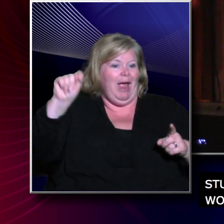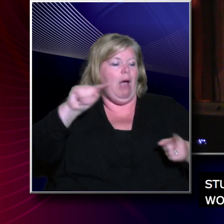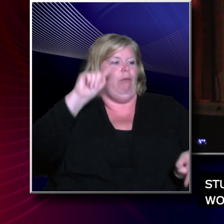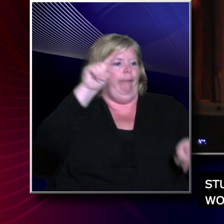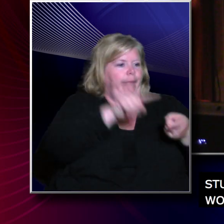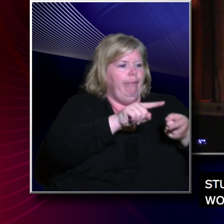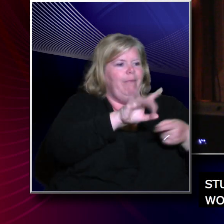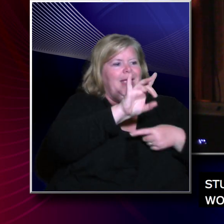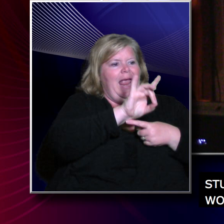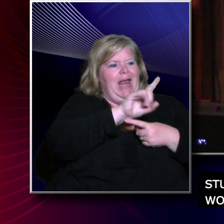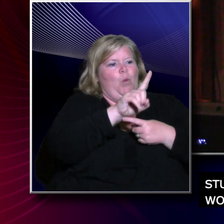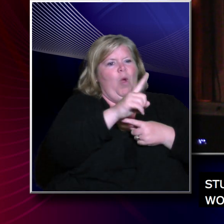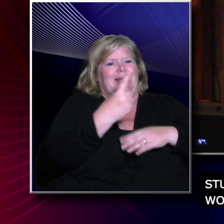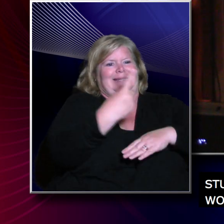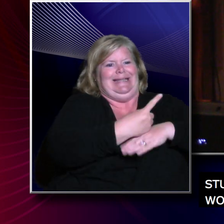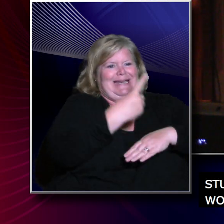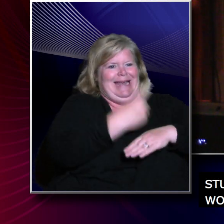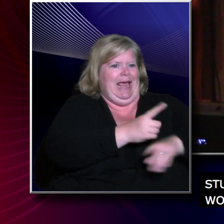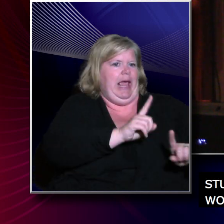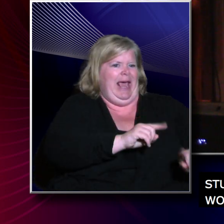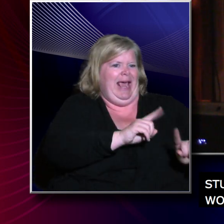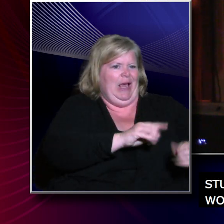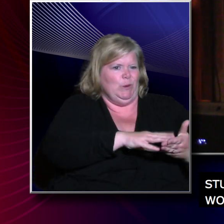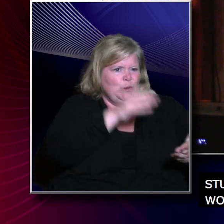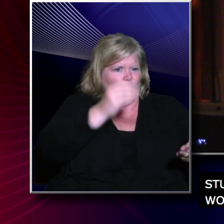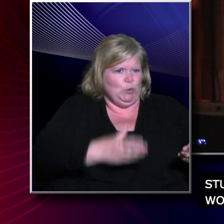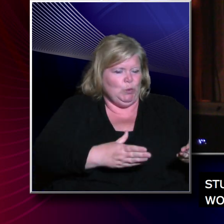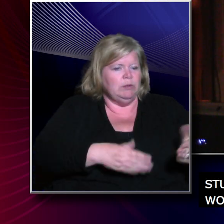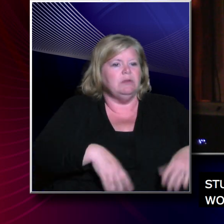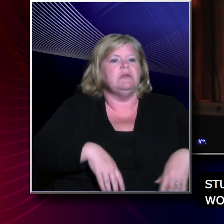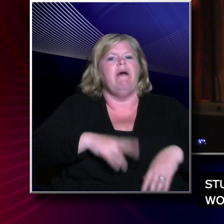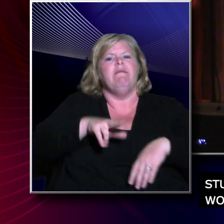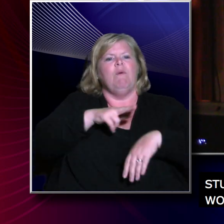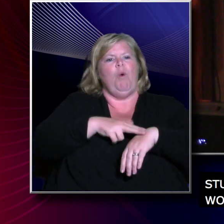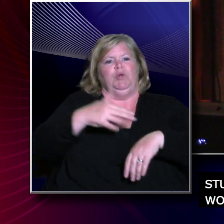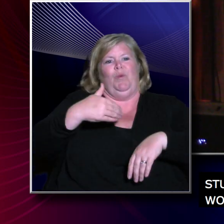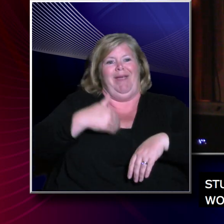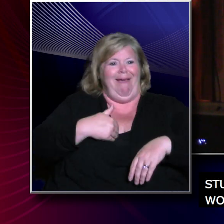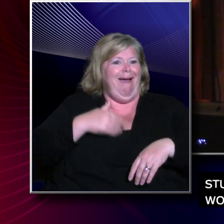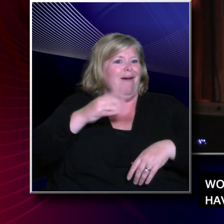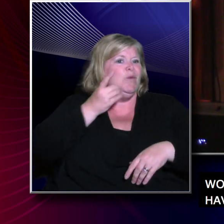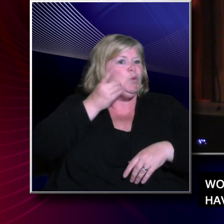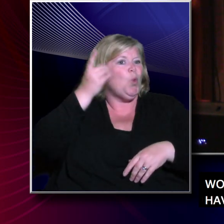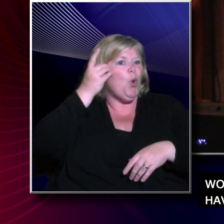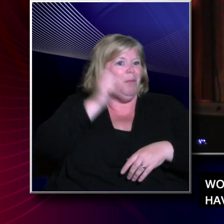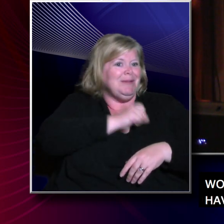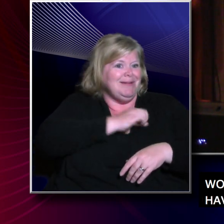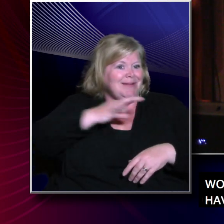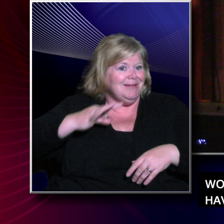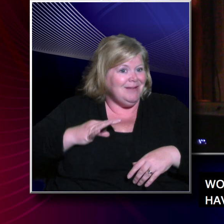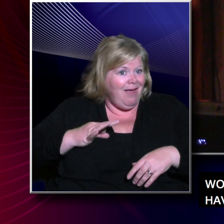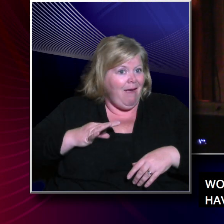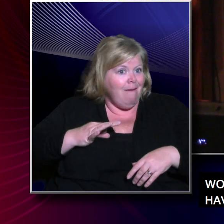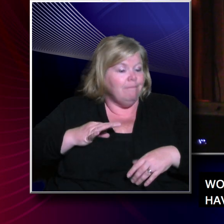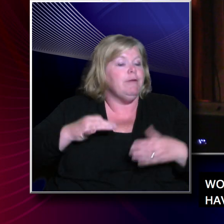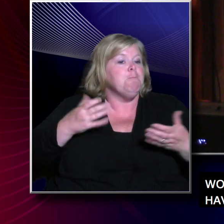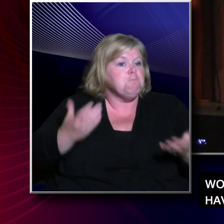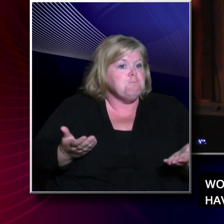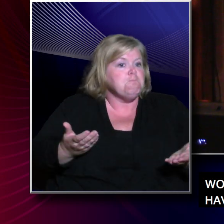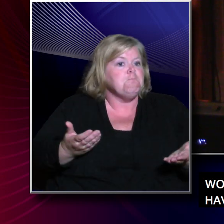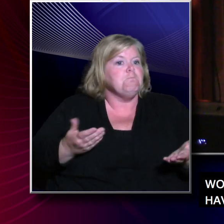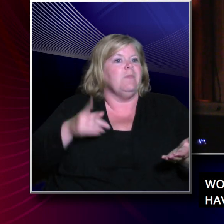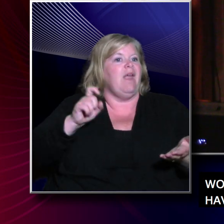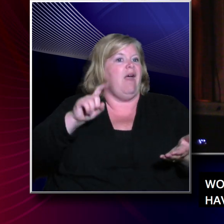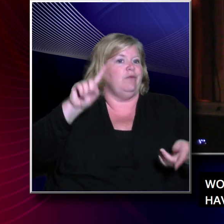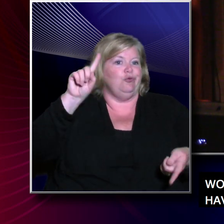day students. And of course, we have the residential staff. We would have to do a